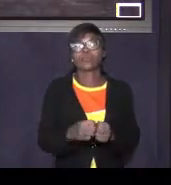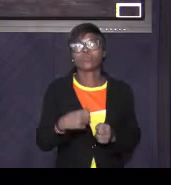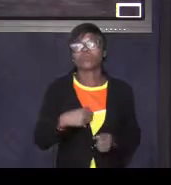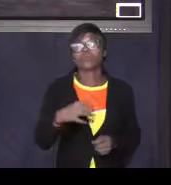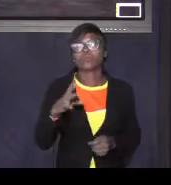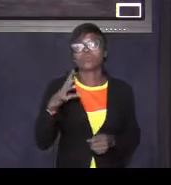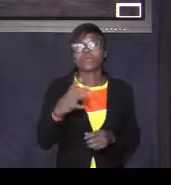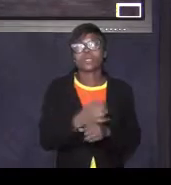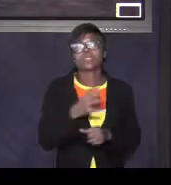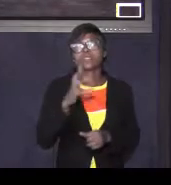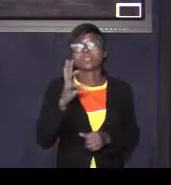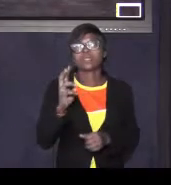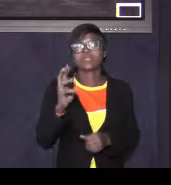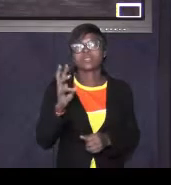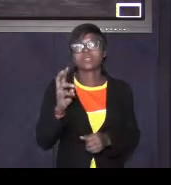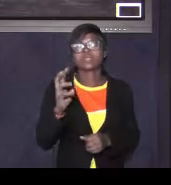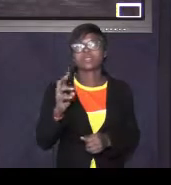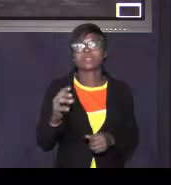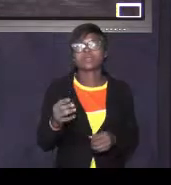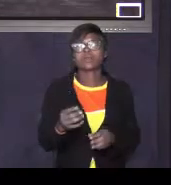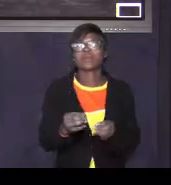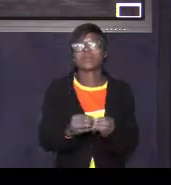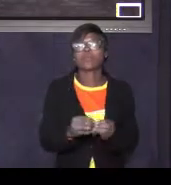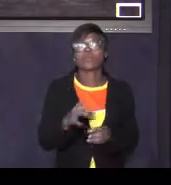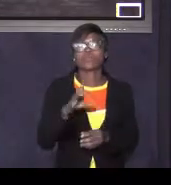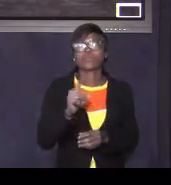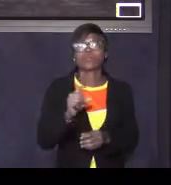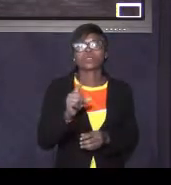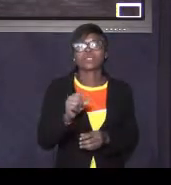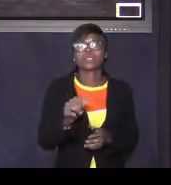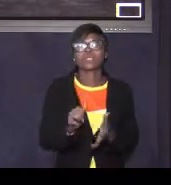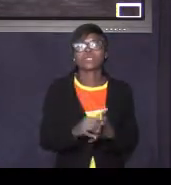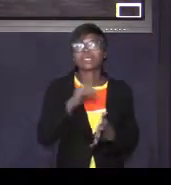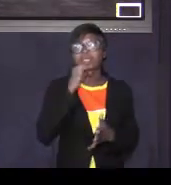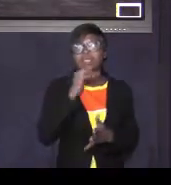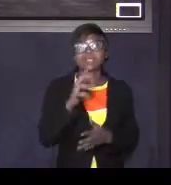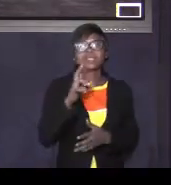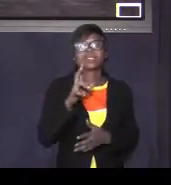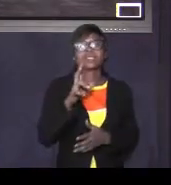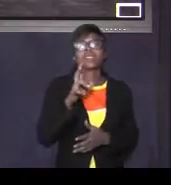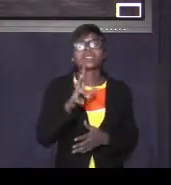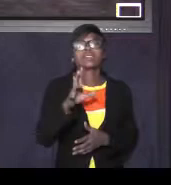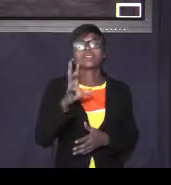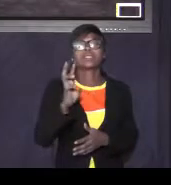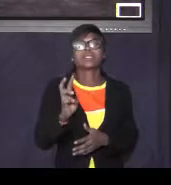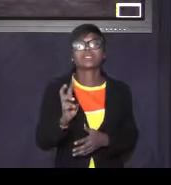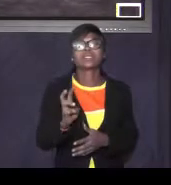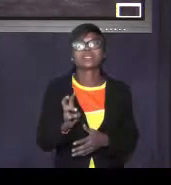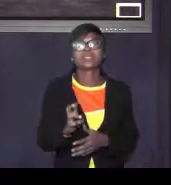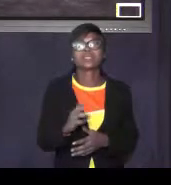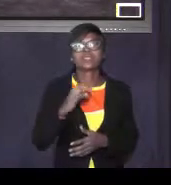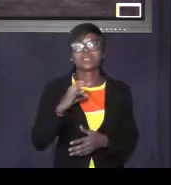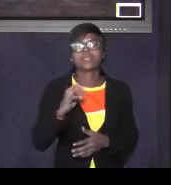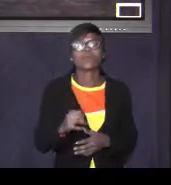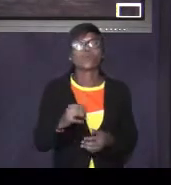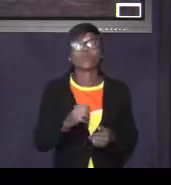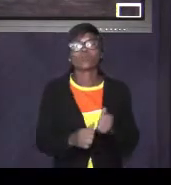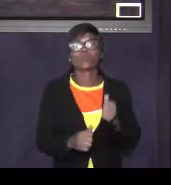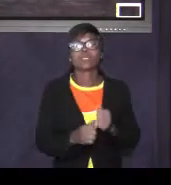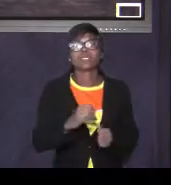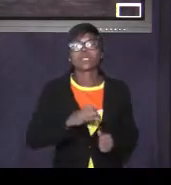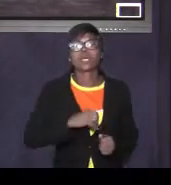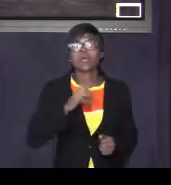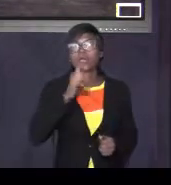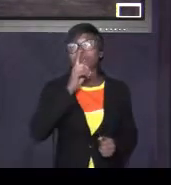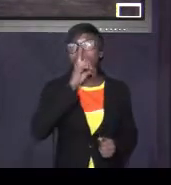area of B, we get 16 centimeters squares plus 20 centimeters squares. And of course, that is 36 centimeters